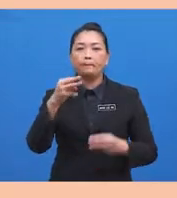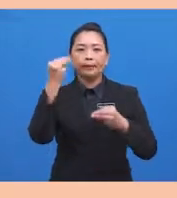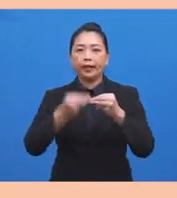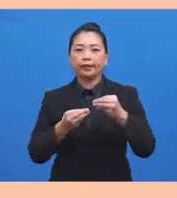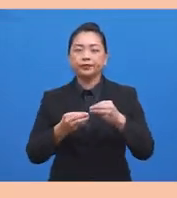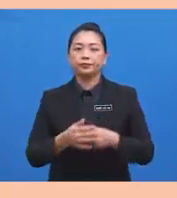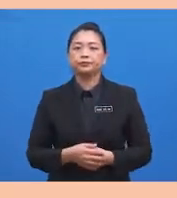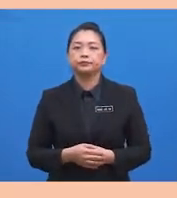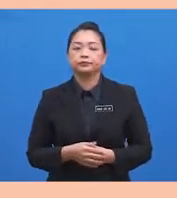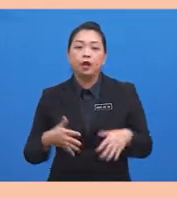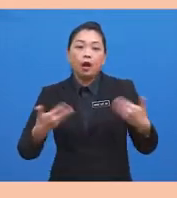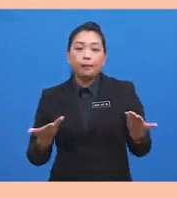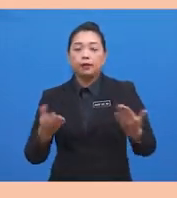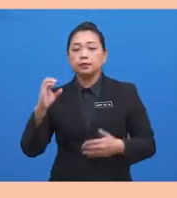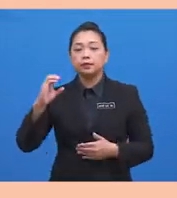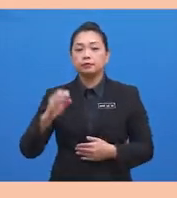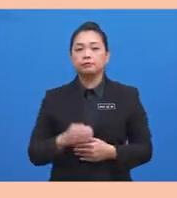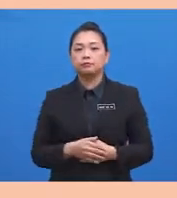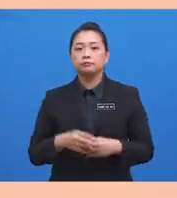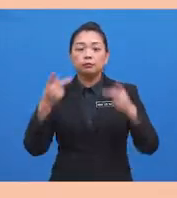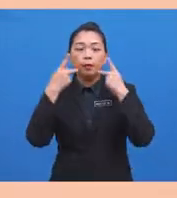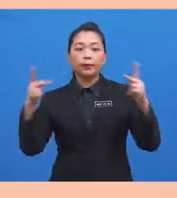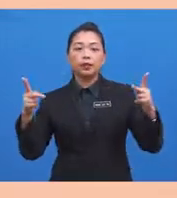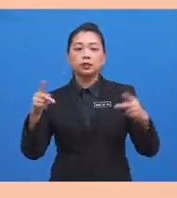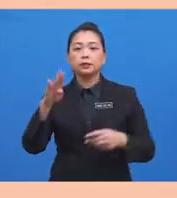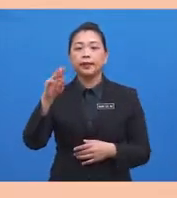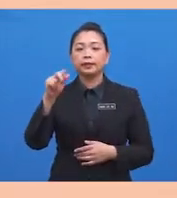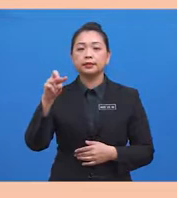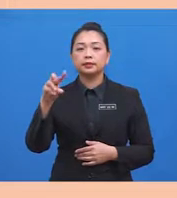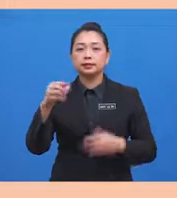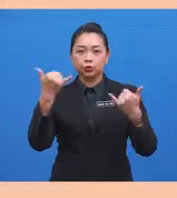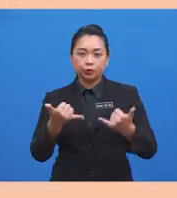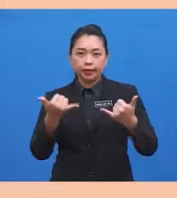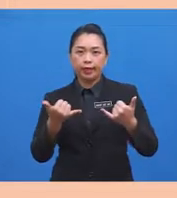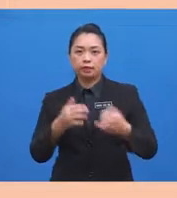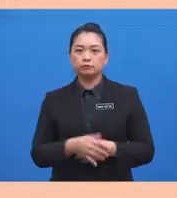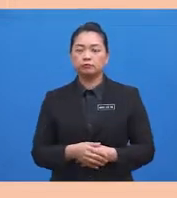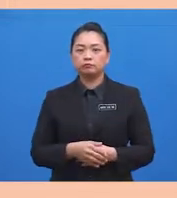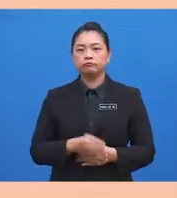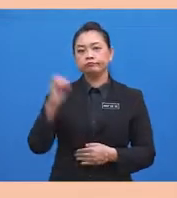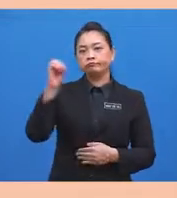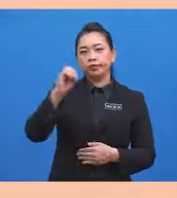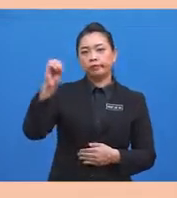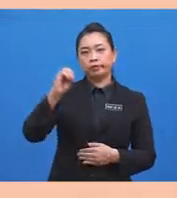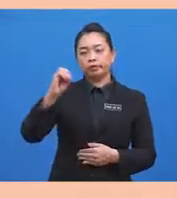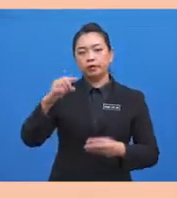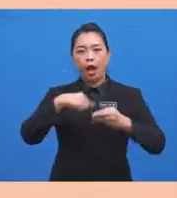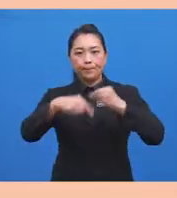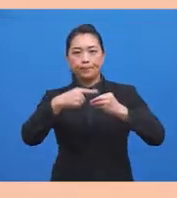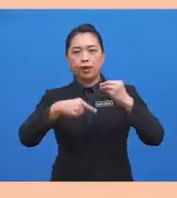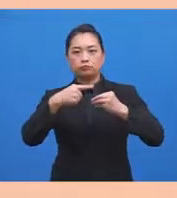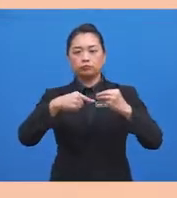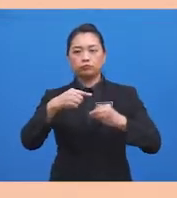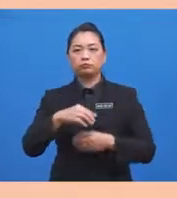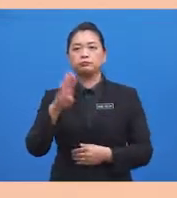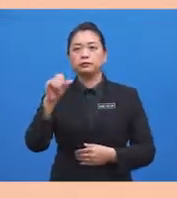match. What about heading C? Popular bands of today. Pause. Nothing about bands, nothing